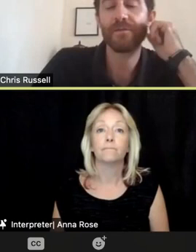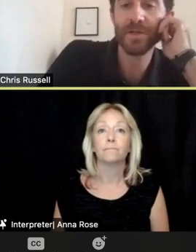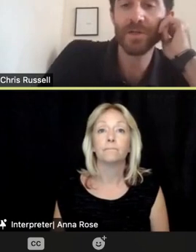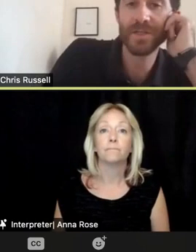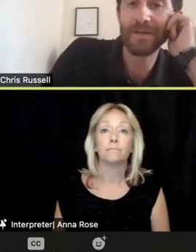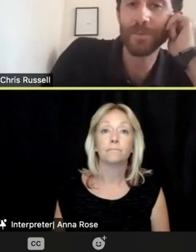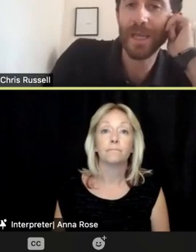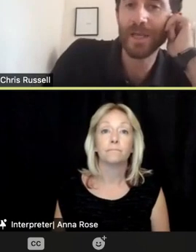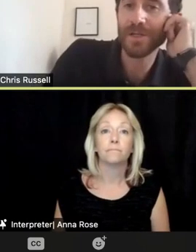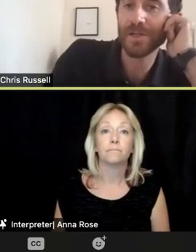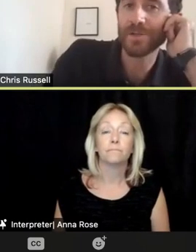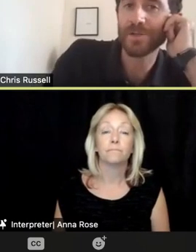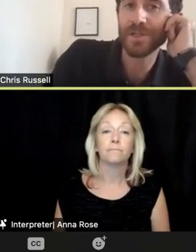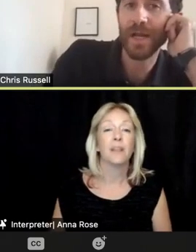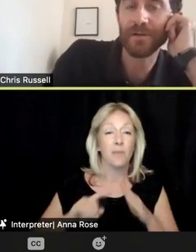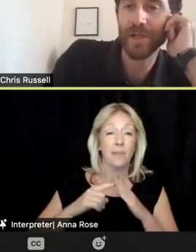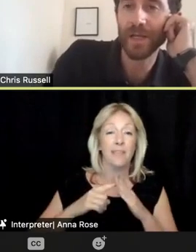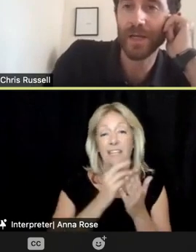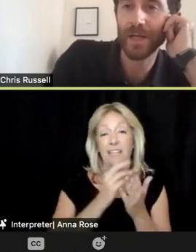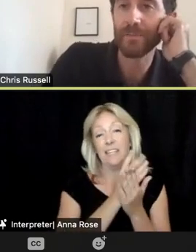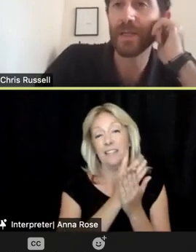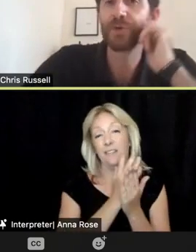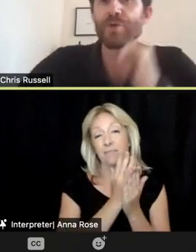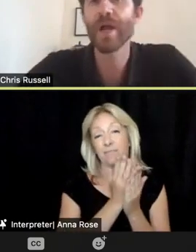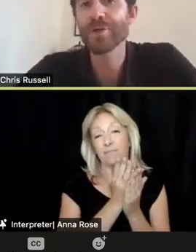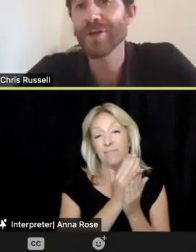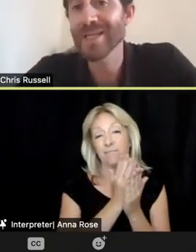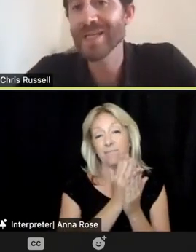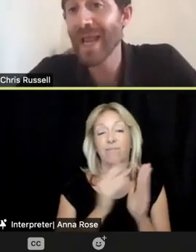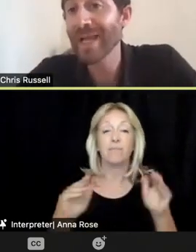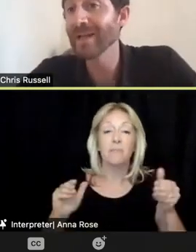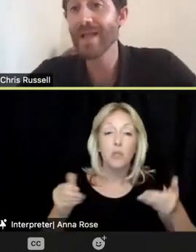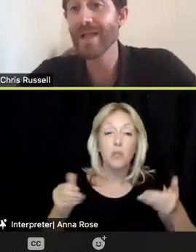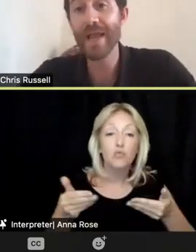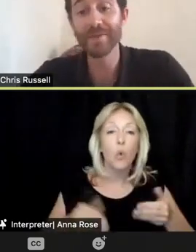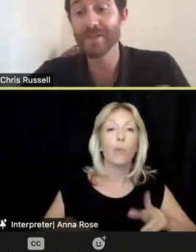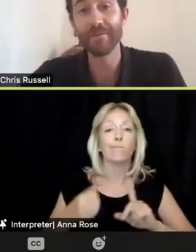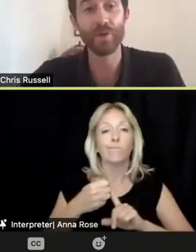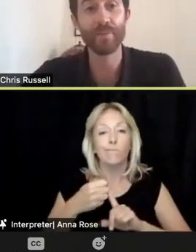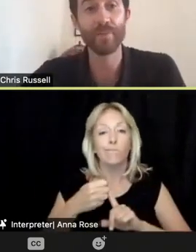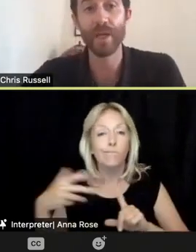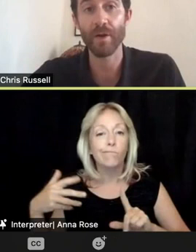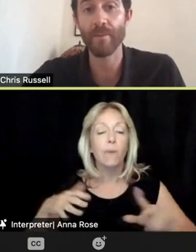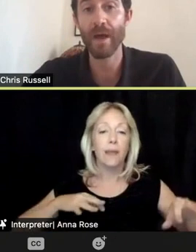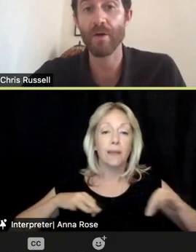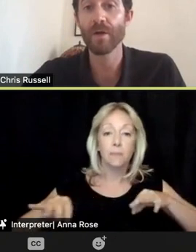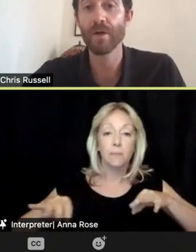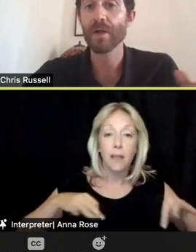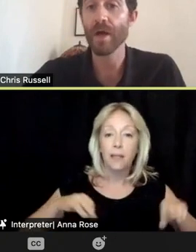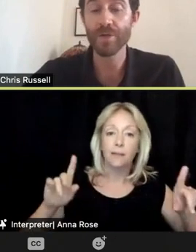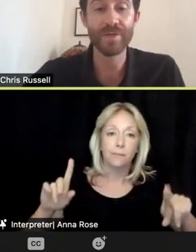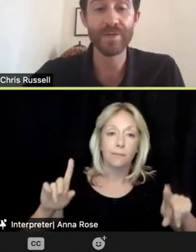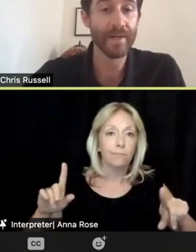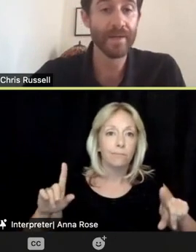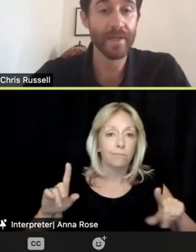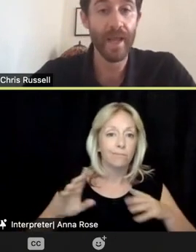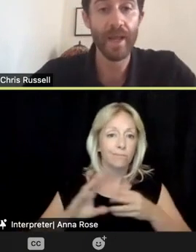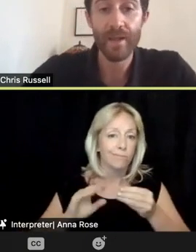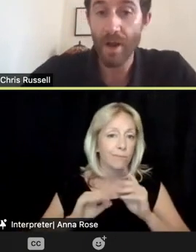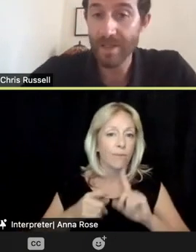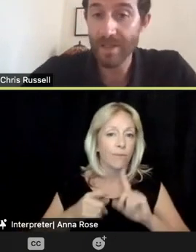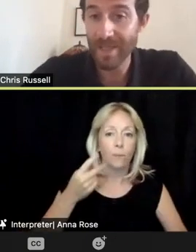Okay, and the first several pages are just kind of like introduction, explaining a lot of the stuff that you've been hearing about on